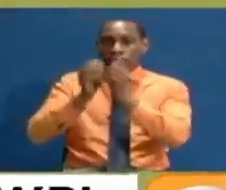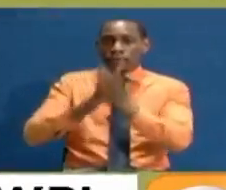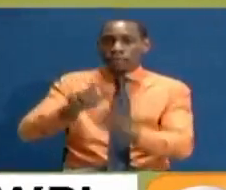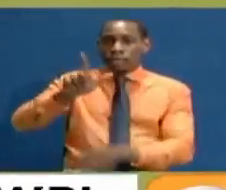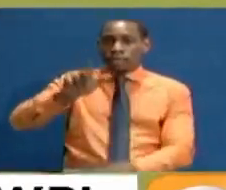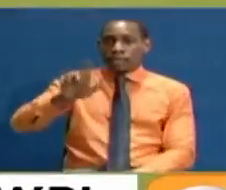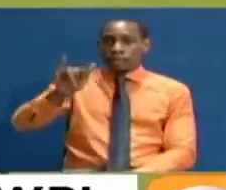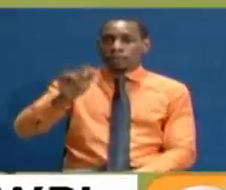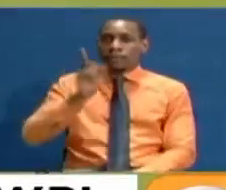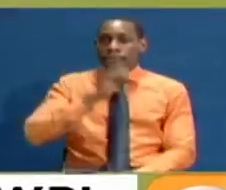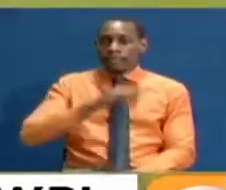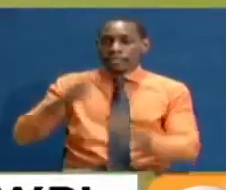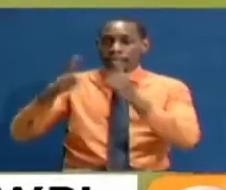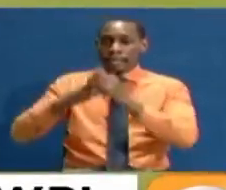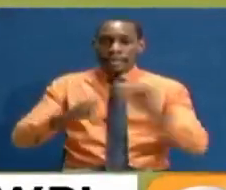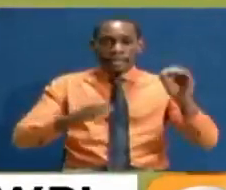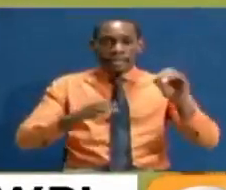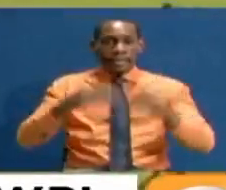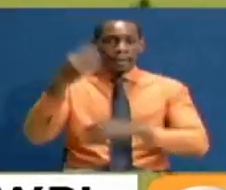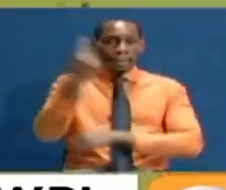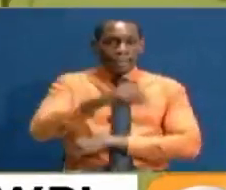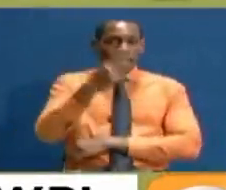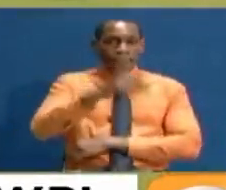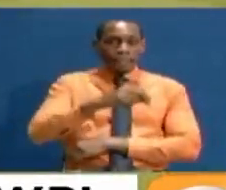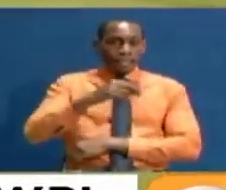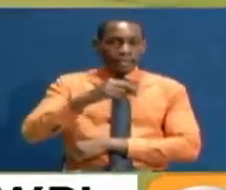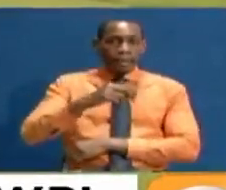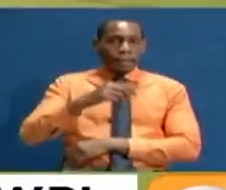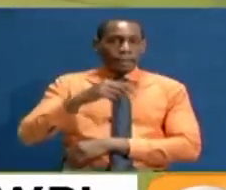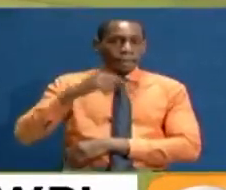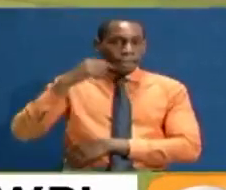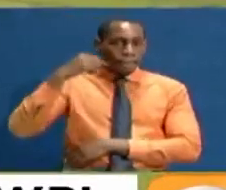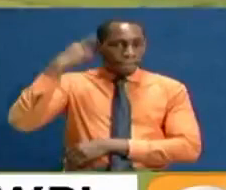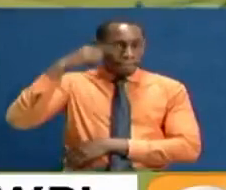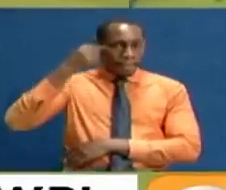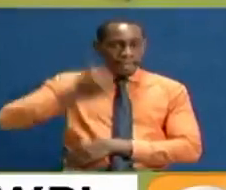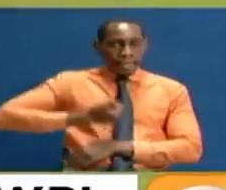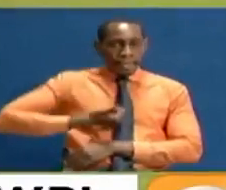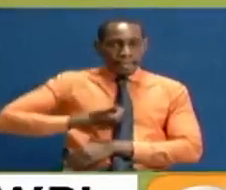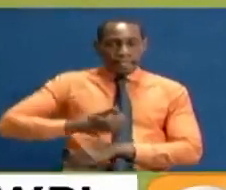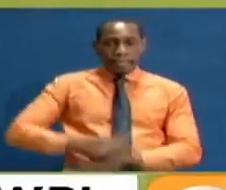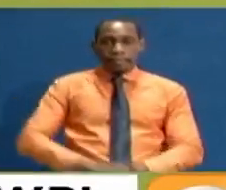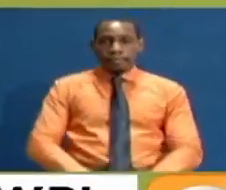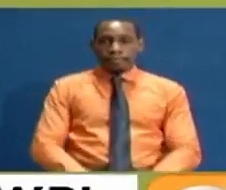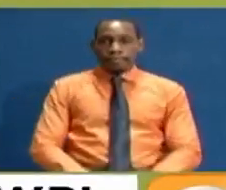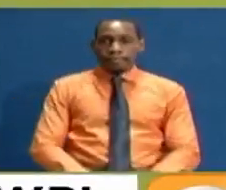Mwana completed the 9-0 rout of the girls from Mathare.